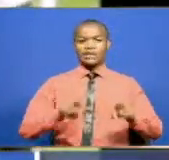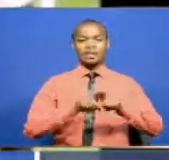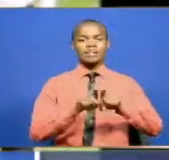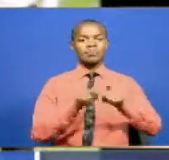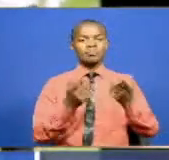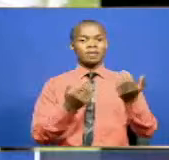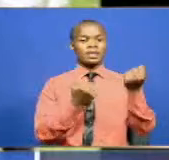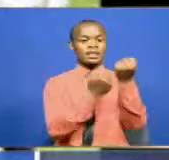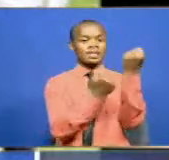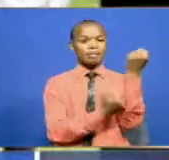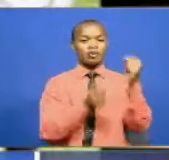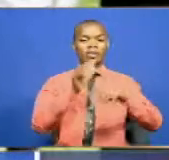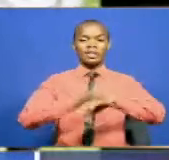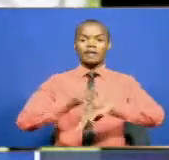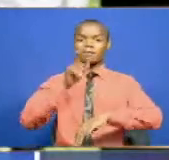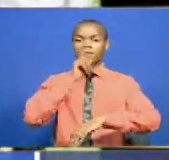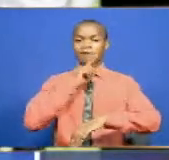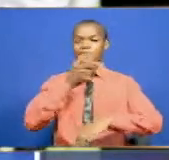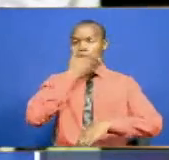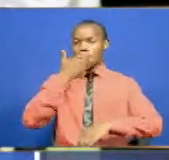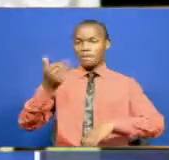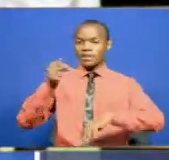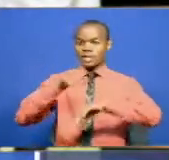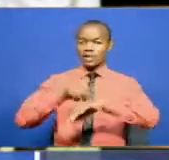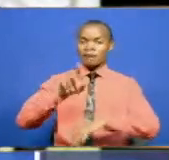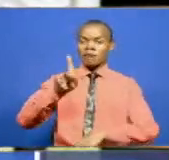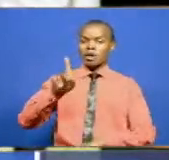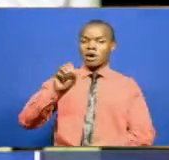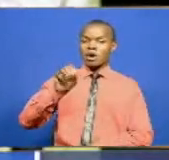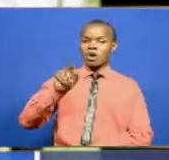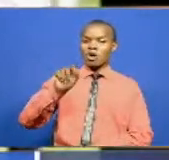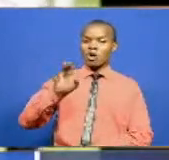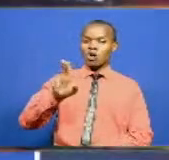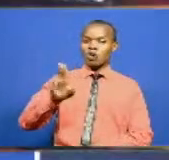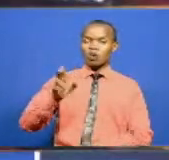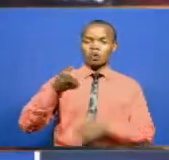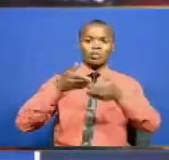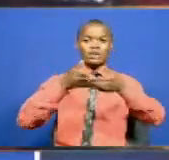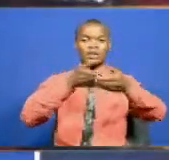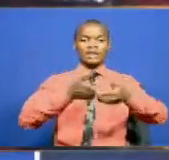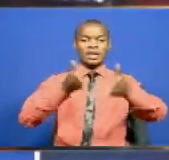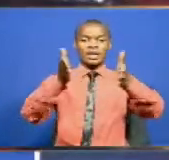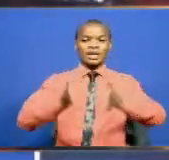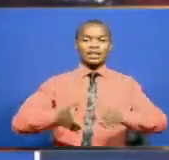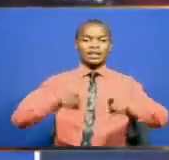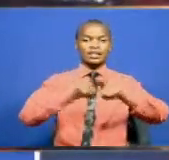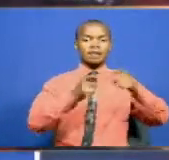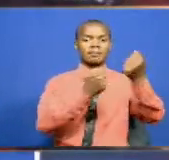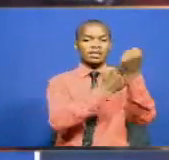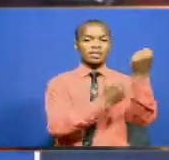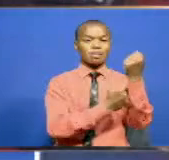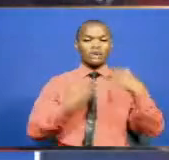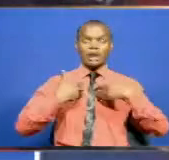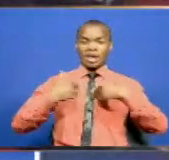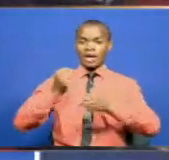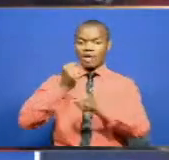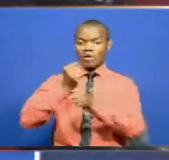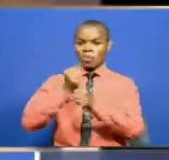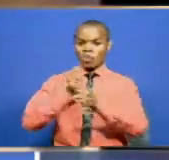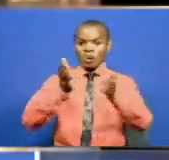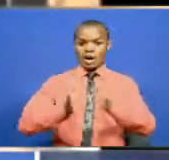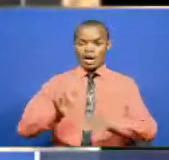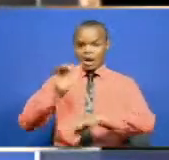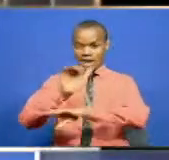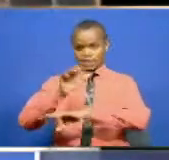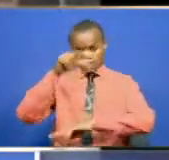in their fight for better welfare as KOTU Secretary General Francis Atoli weighed into the matter, asking the government to